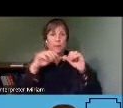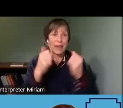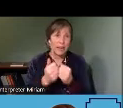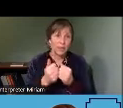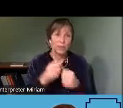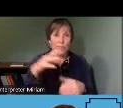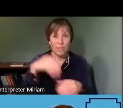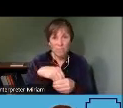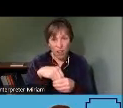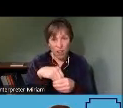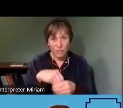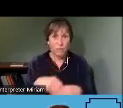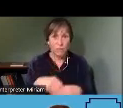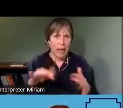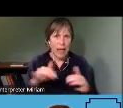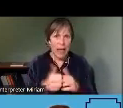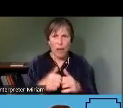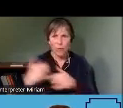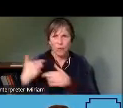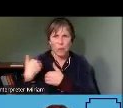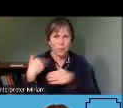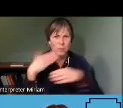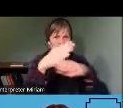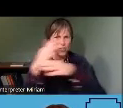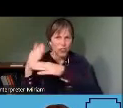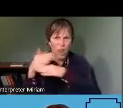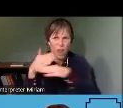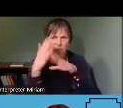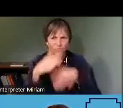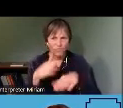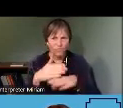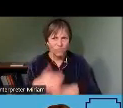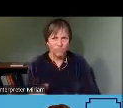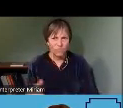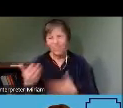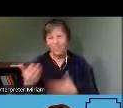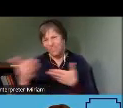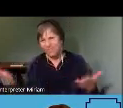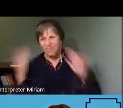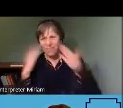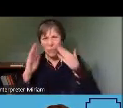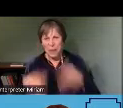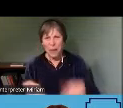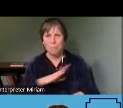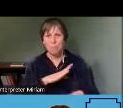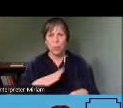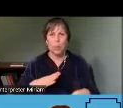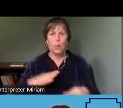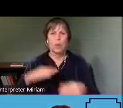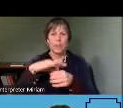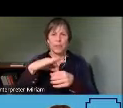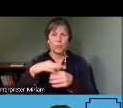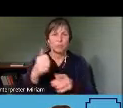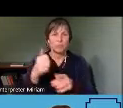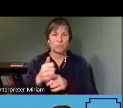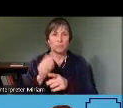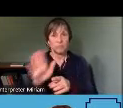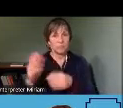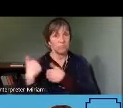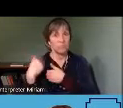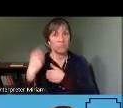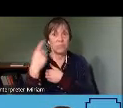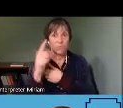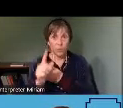division of responsibilities uh many of us on this call know that the board of elections is responsible for implementation of really